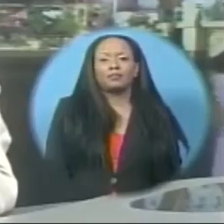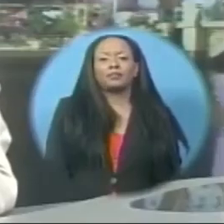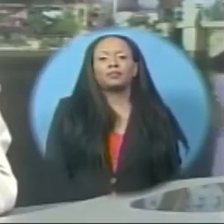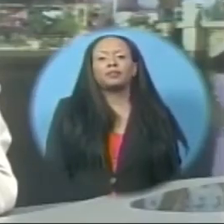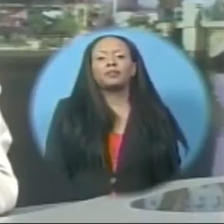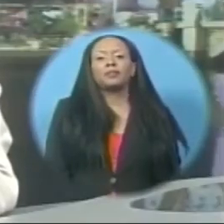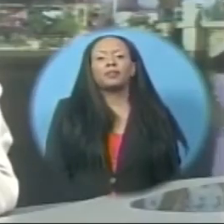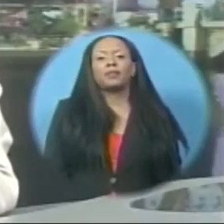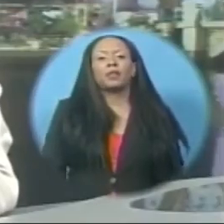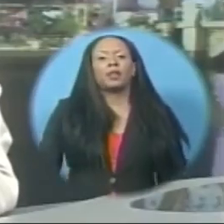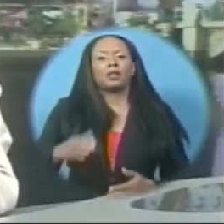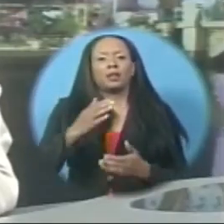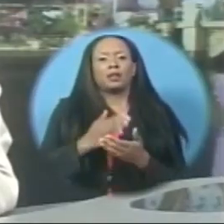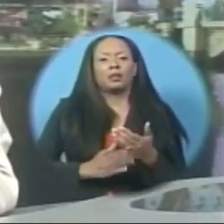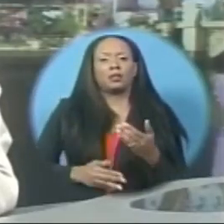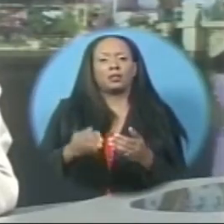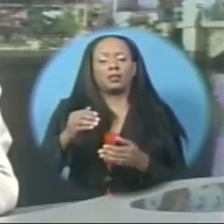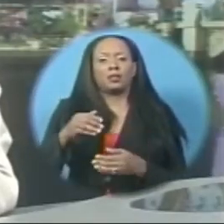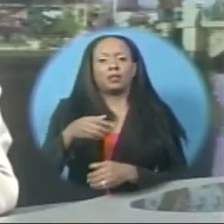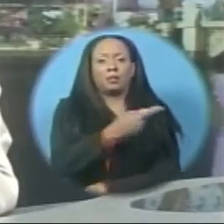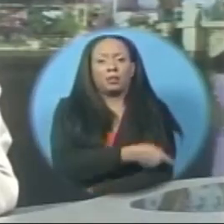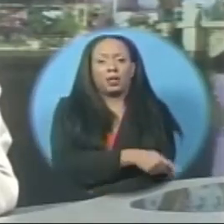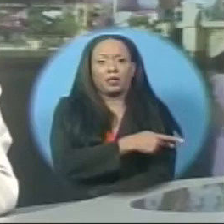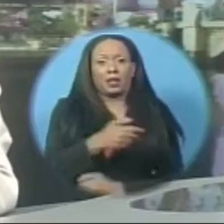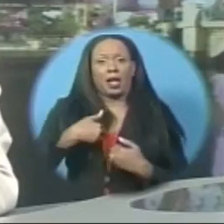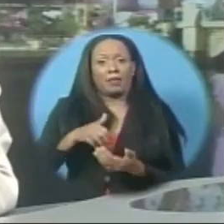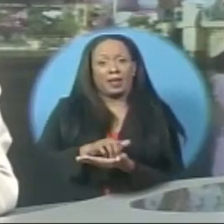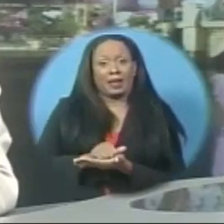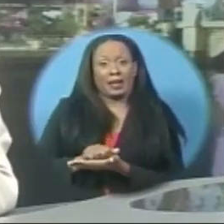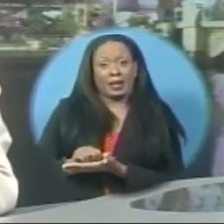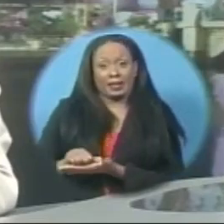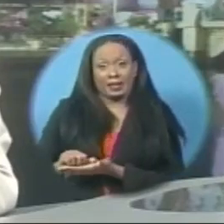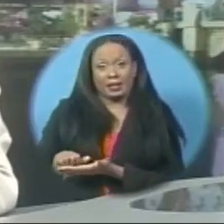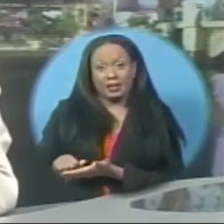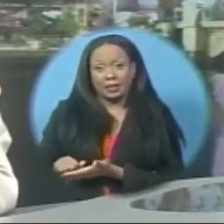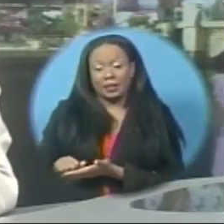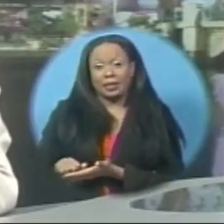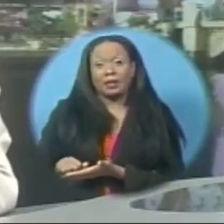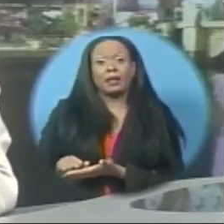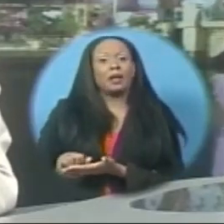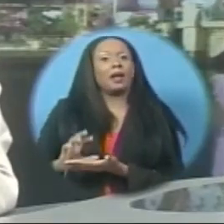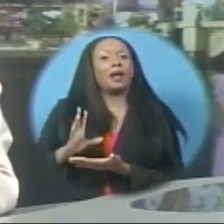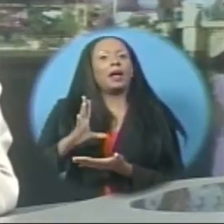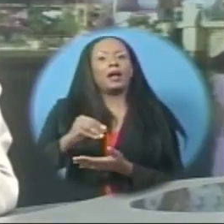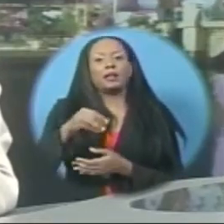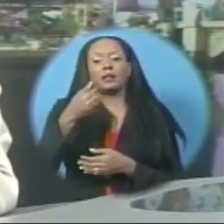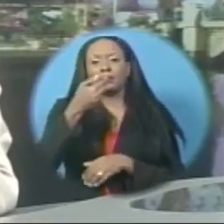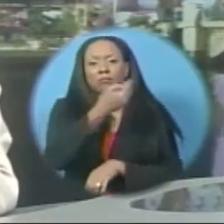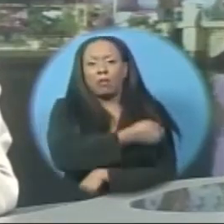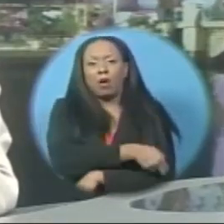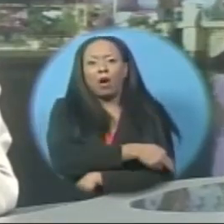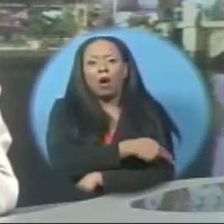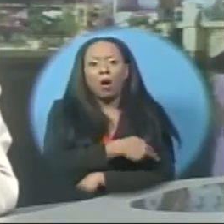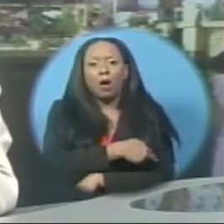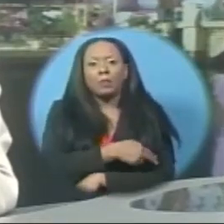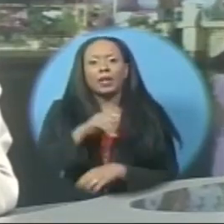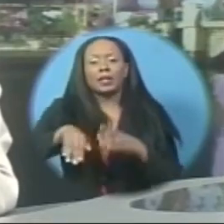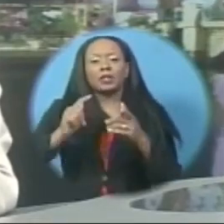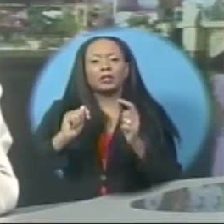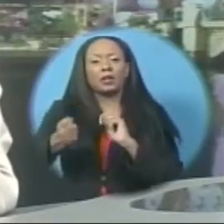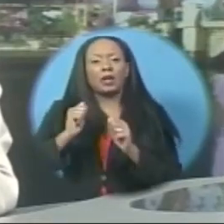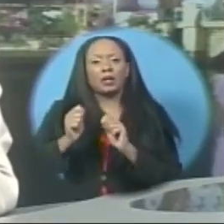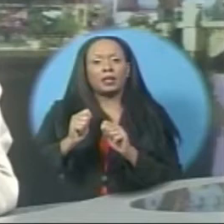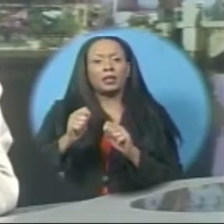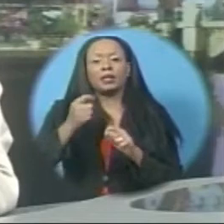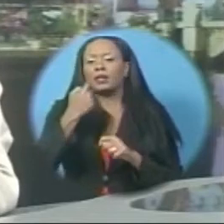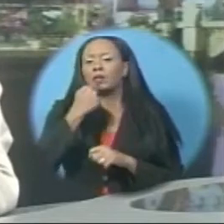Days after cancer patients were turned away at the San Fernando General Hospital, the health minister says there is a global shortage of